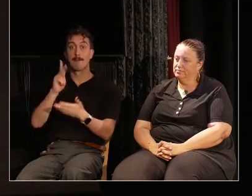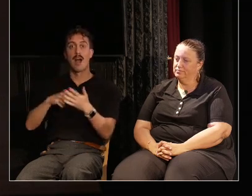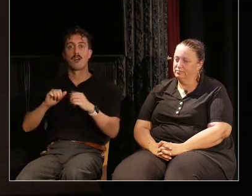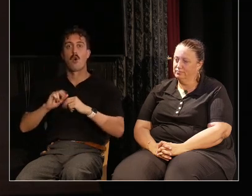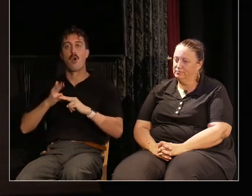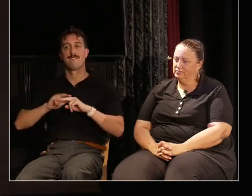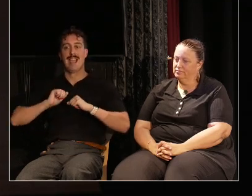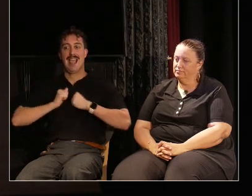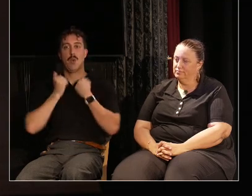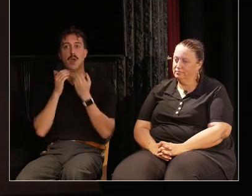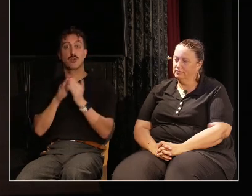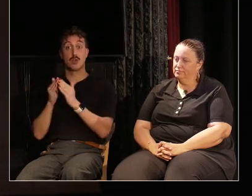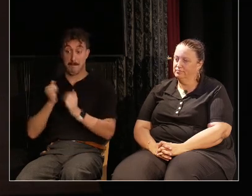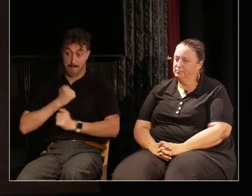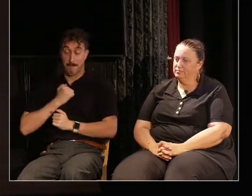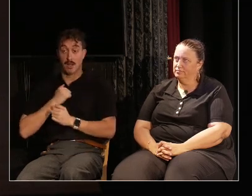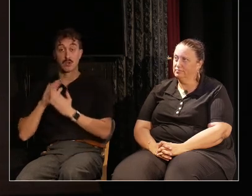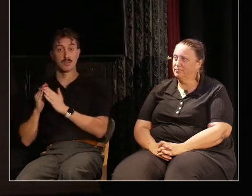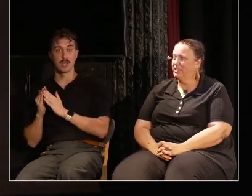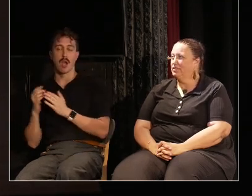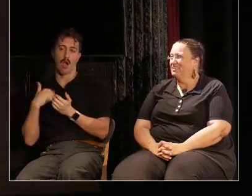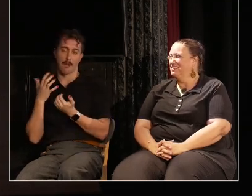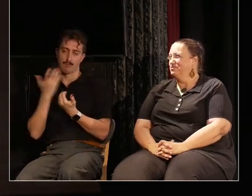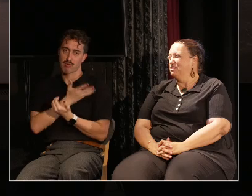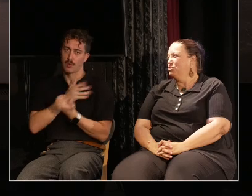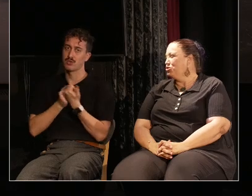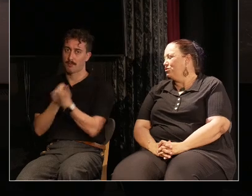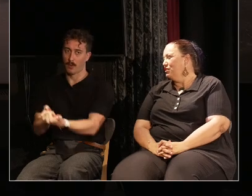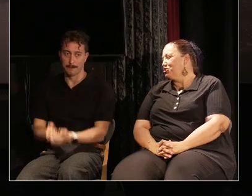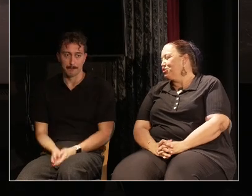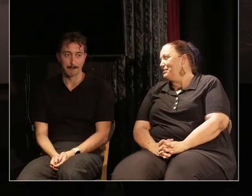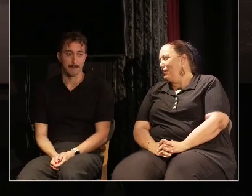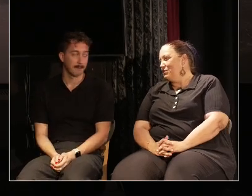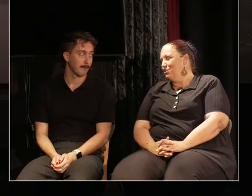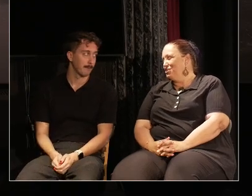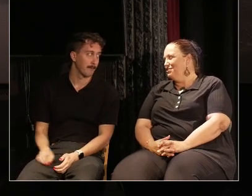and a part of the community I'm very proud to support. Thank you, Allegra.